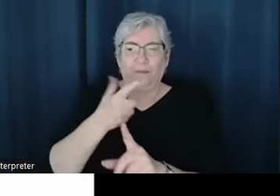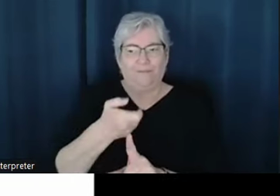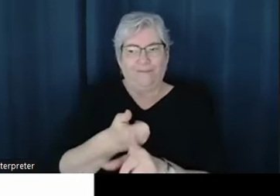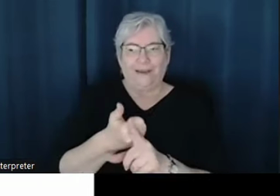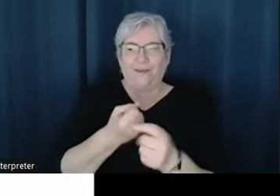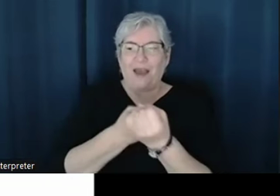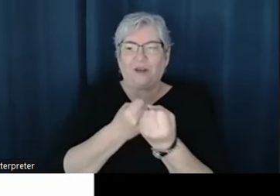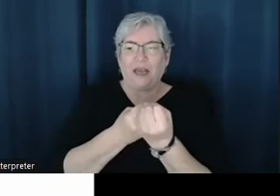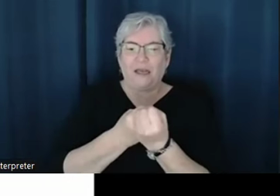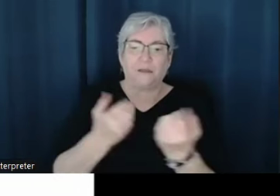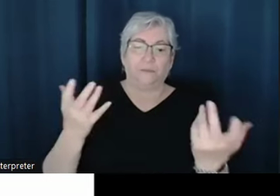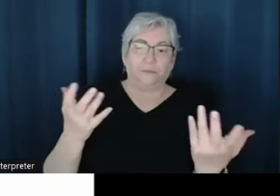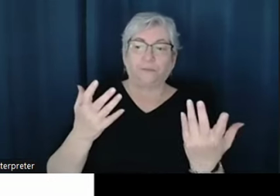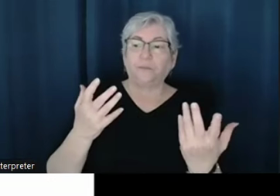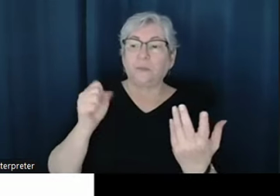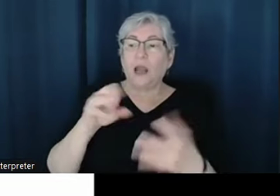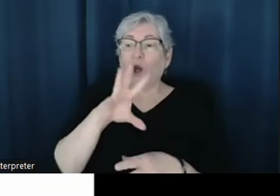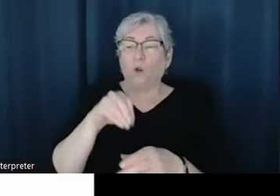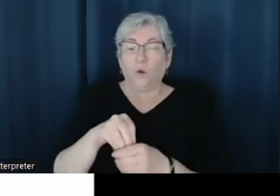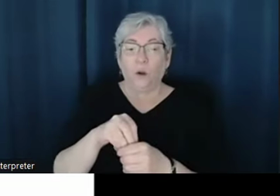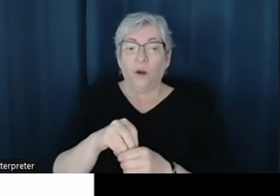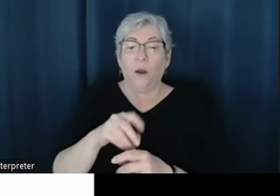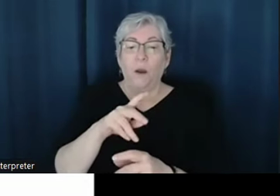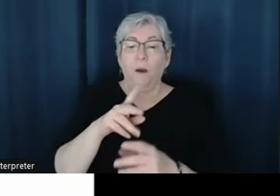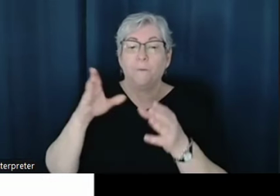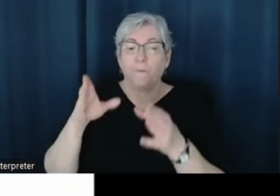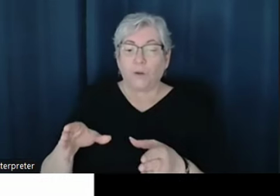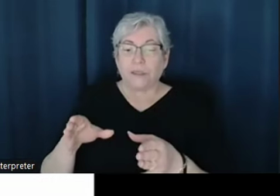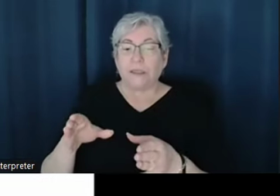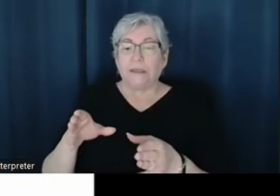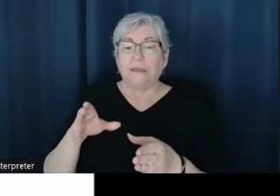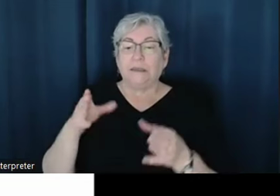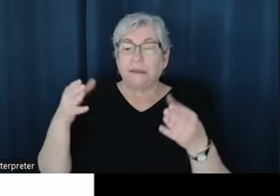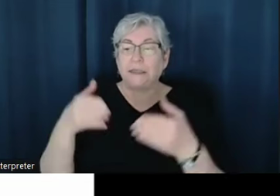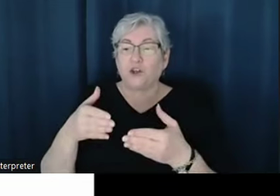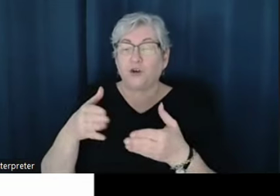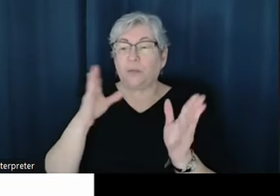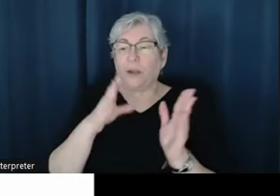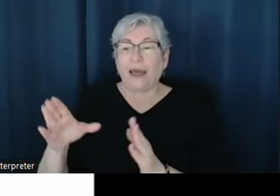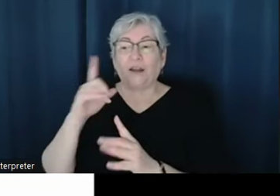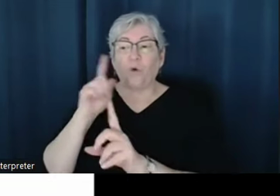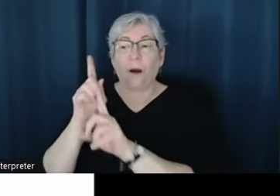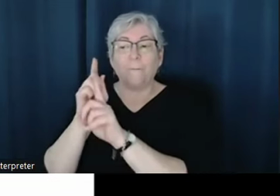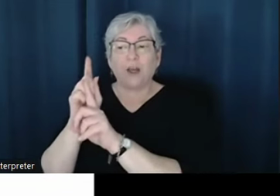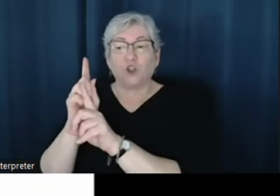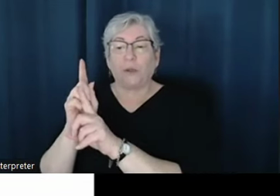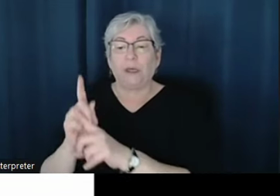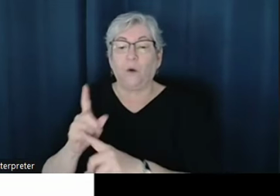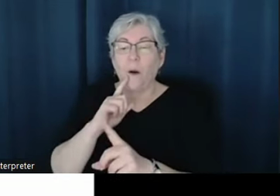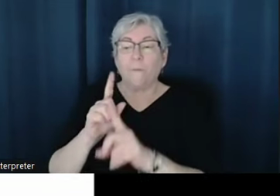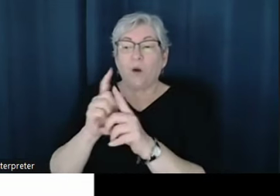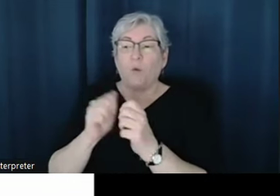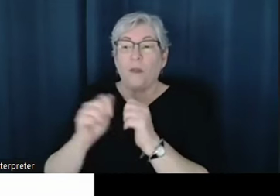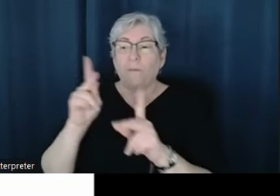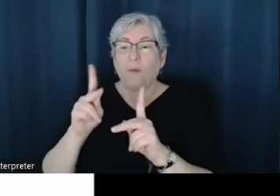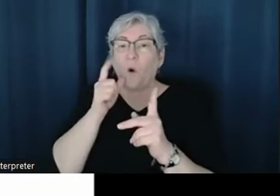for themselves. It could include person-centered planning, peer mentoring, and working with people, mentoring with people that are